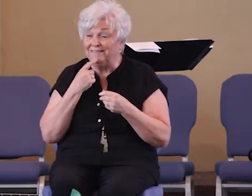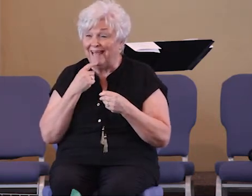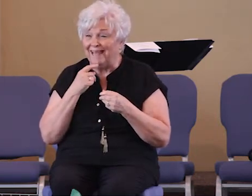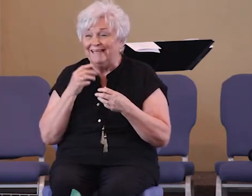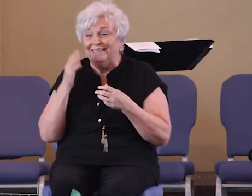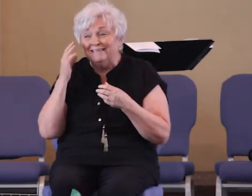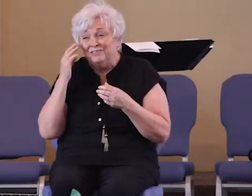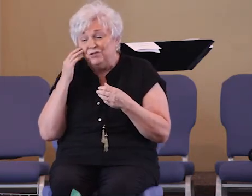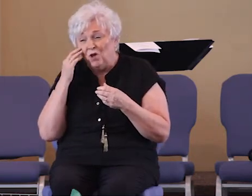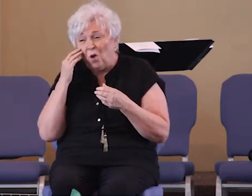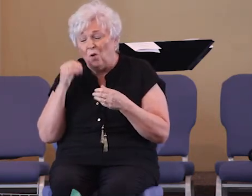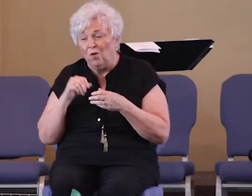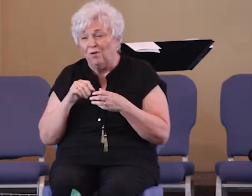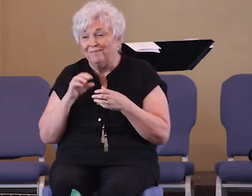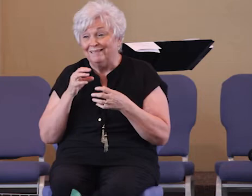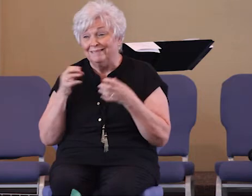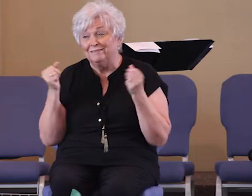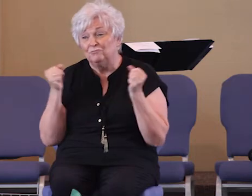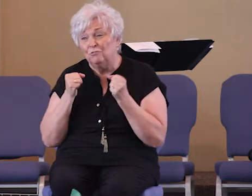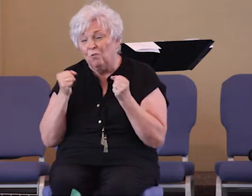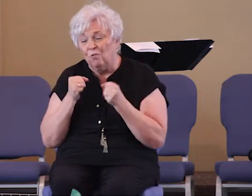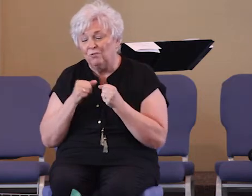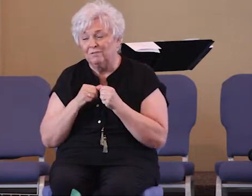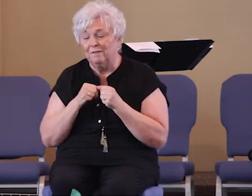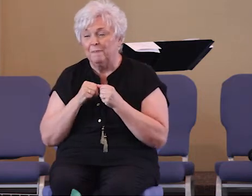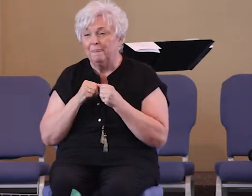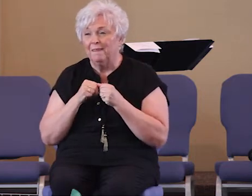cold, instead of ranting and raving.